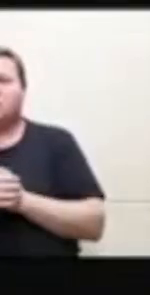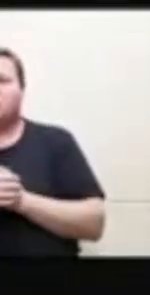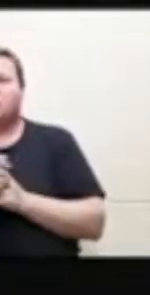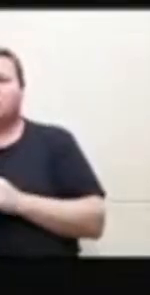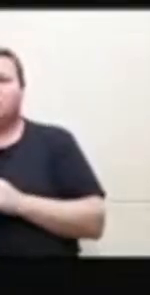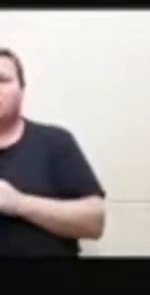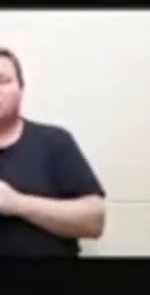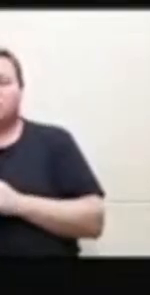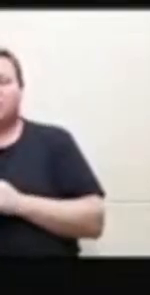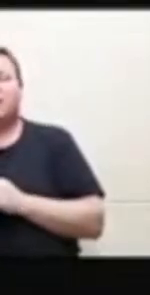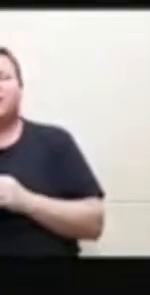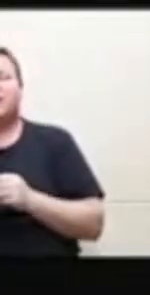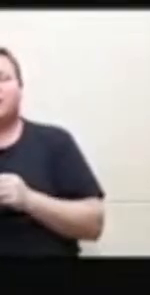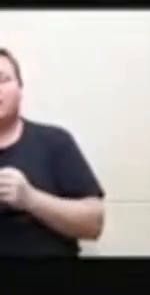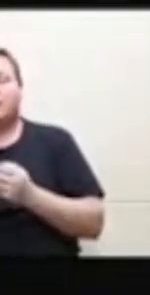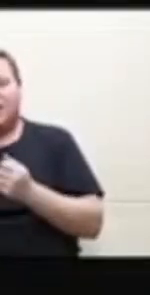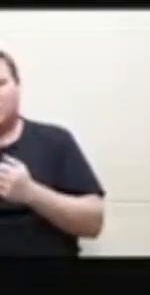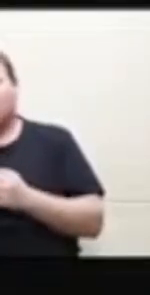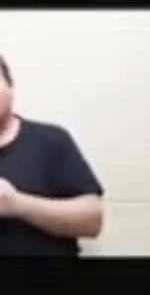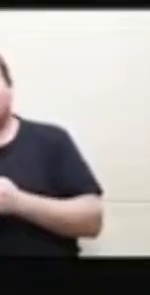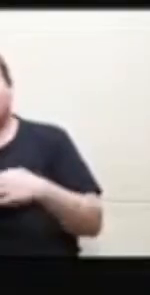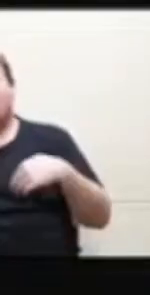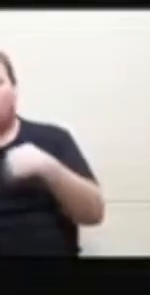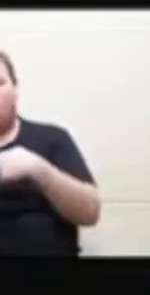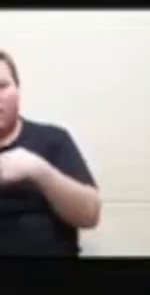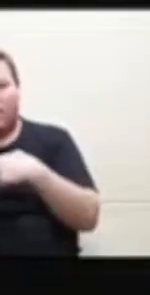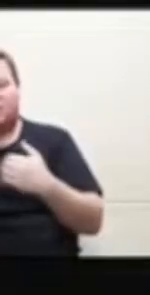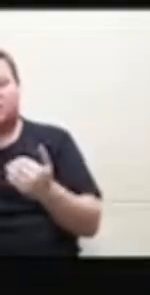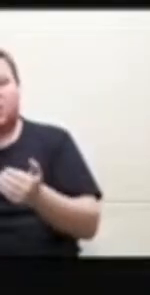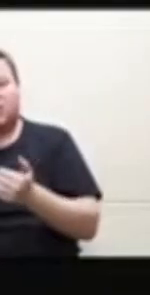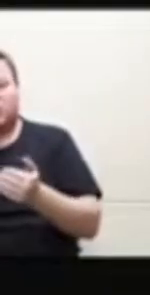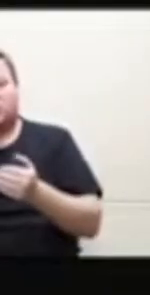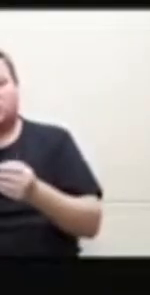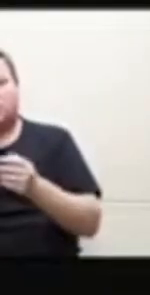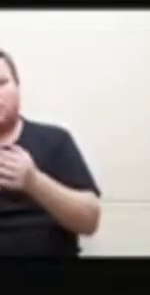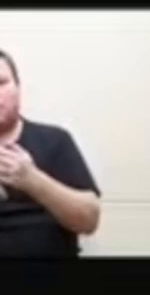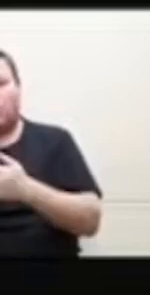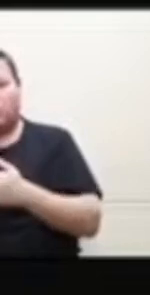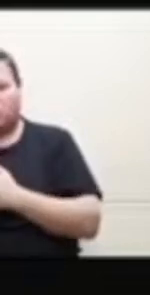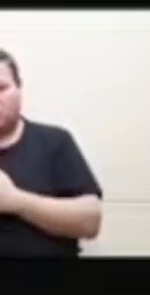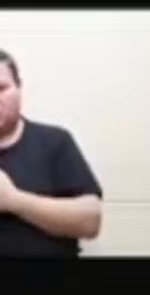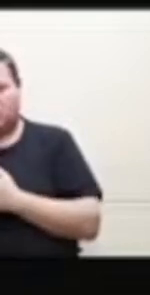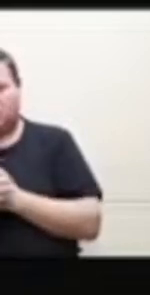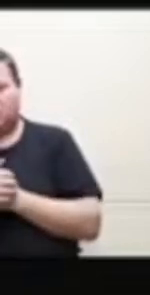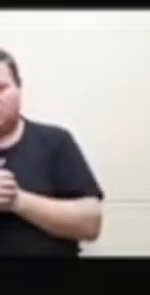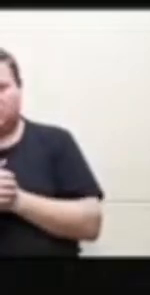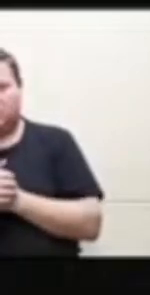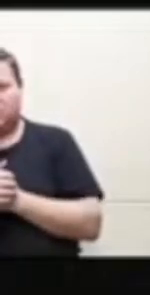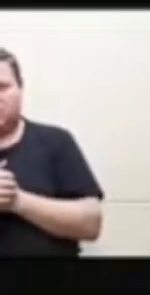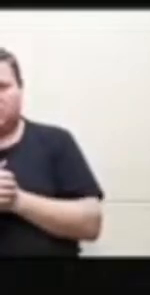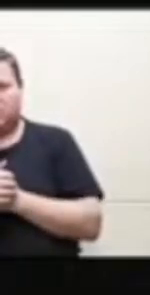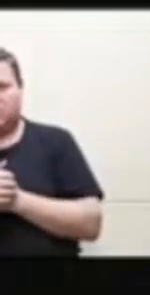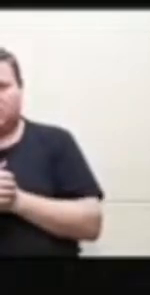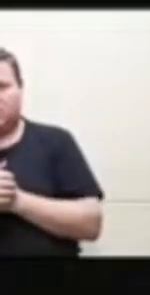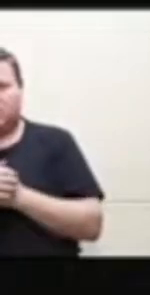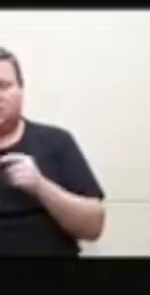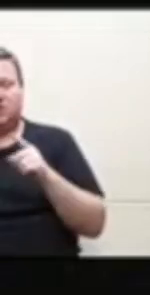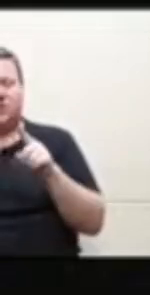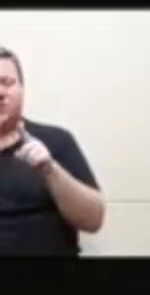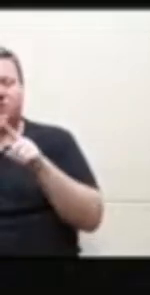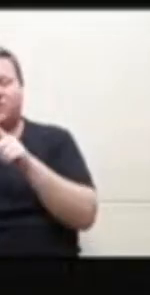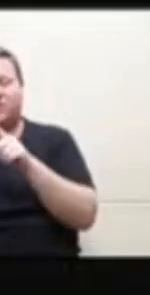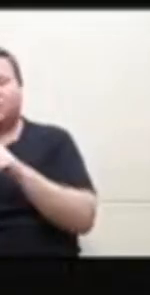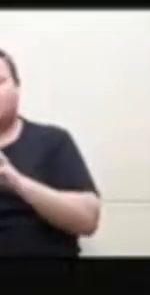waste management project. Now, in the course of all of this, the Auditor